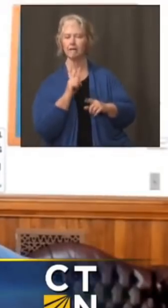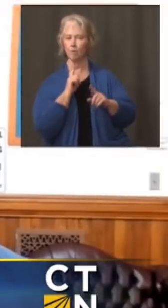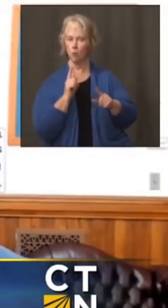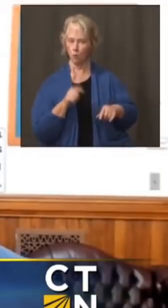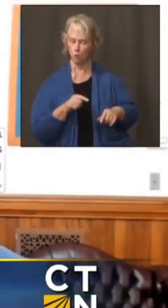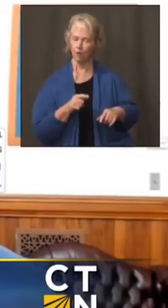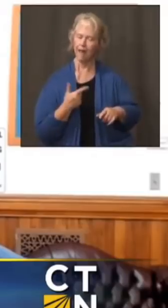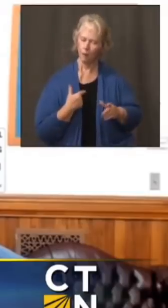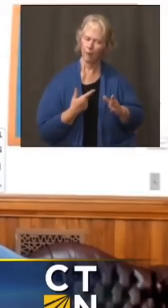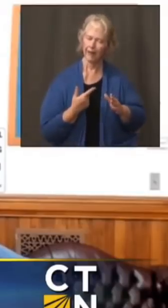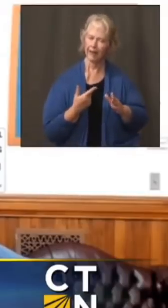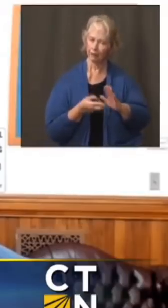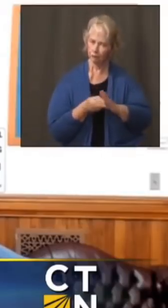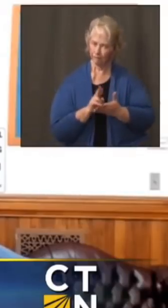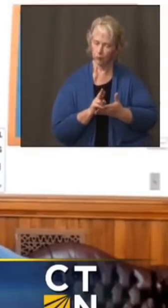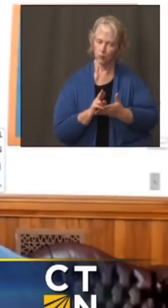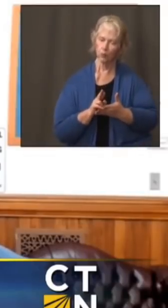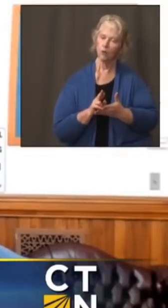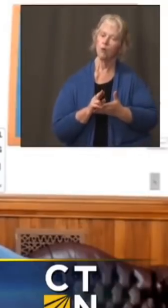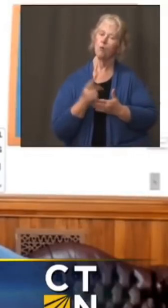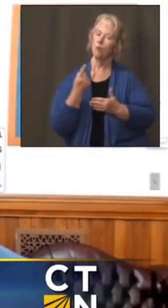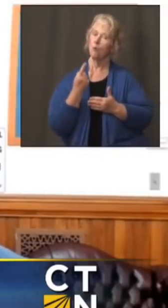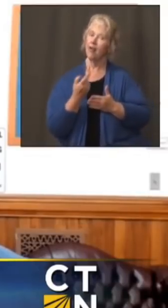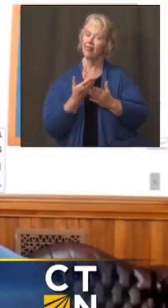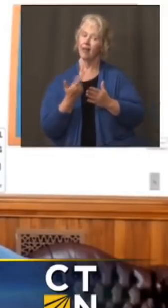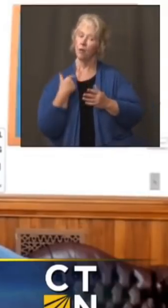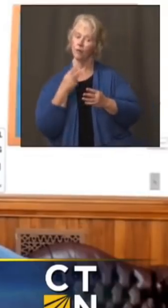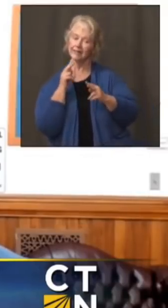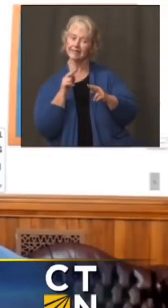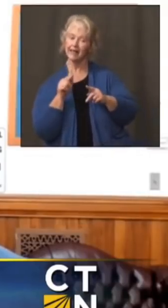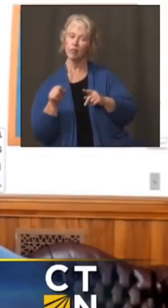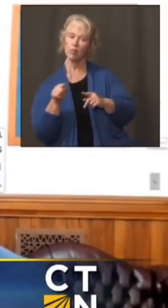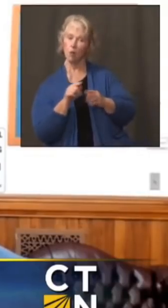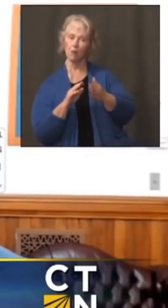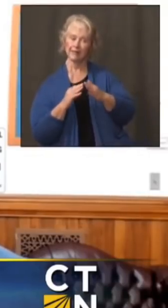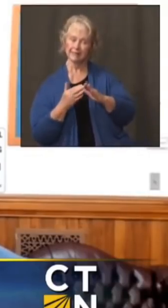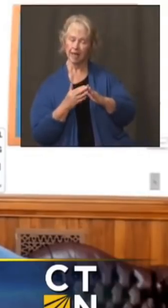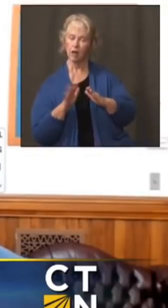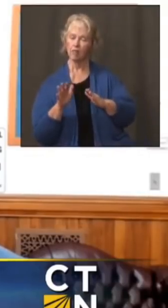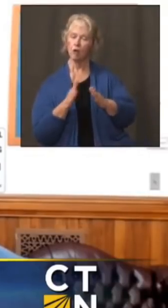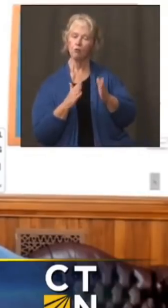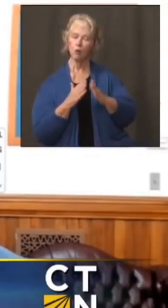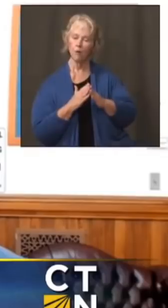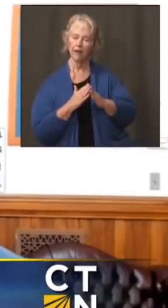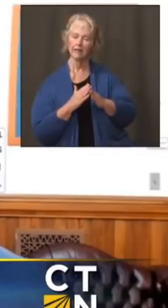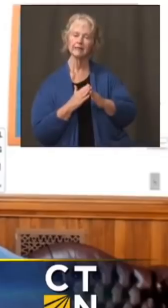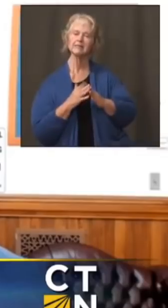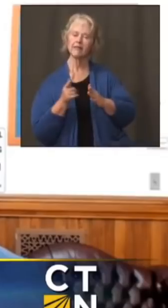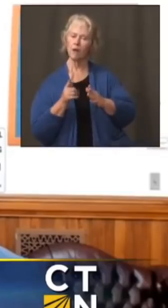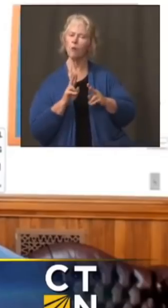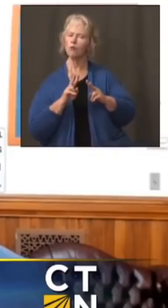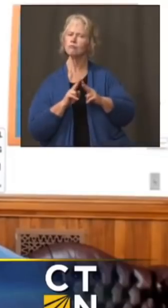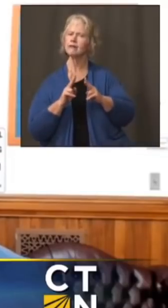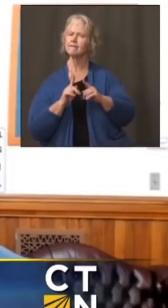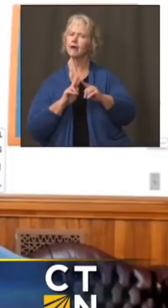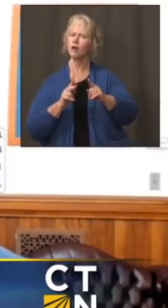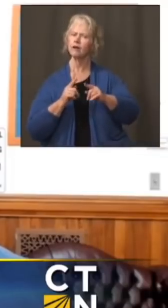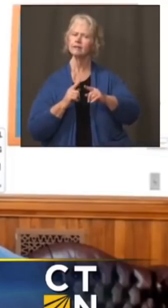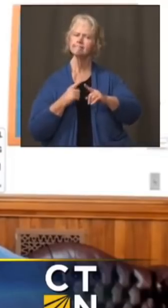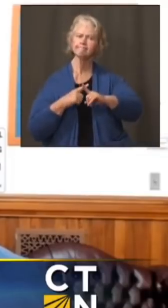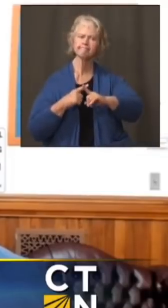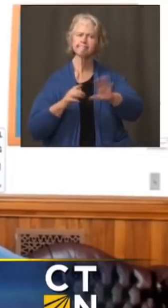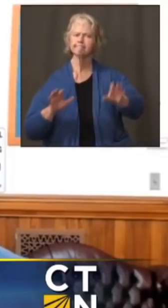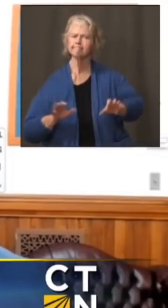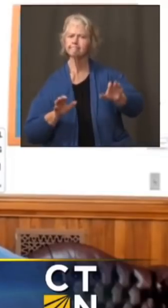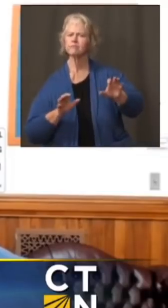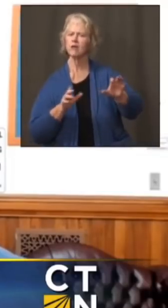was reviewed. One of the things that we have seen in terms of those towns that were putting those requests, they were looking to do that proactively for